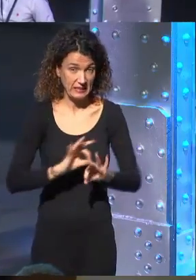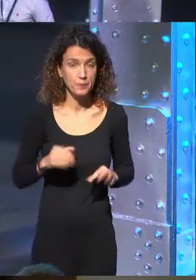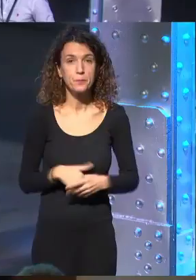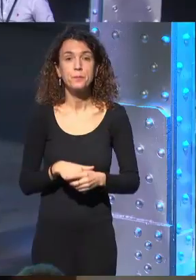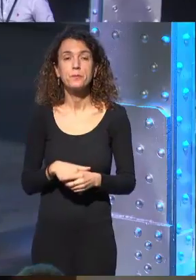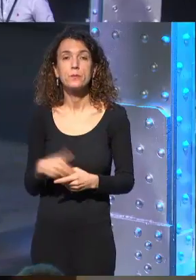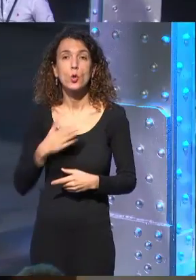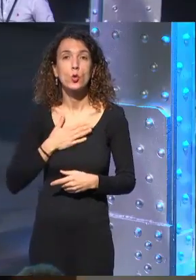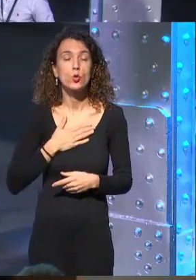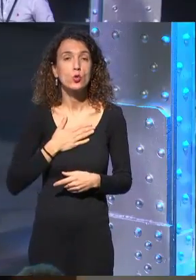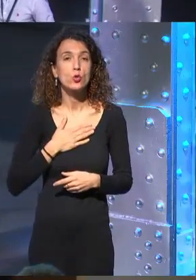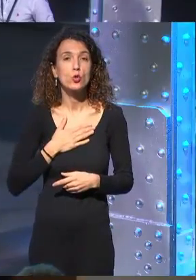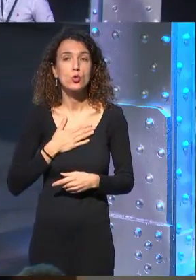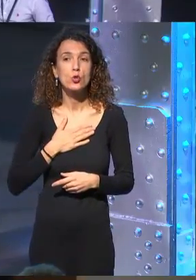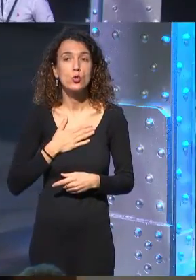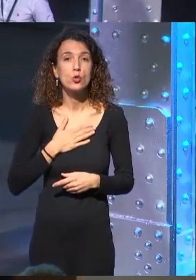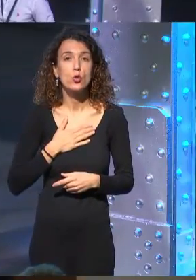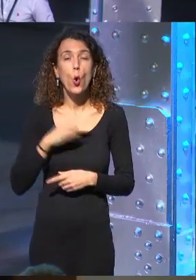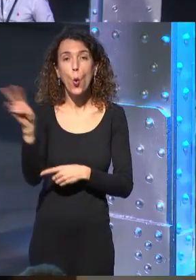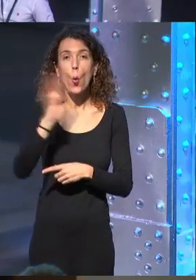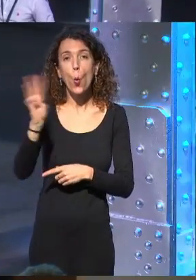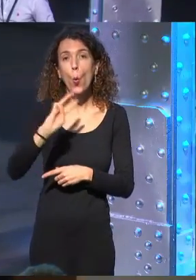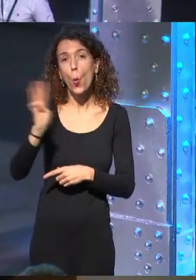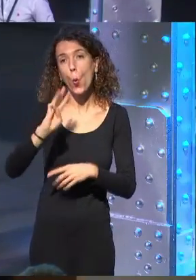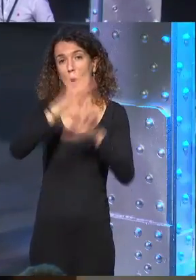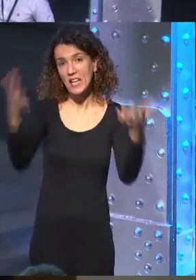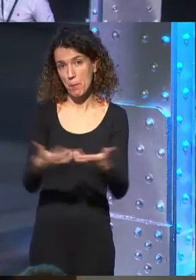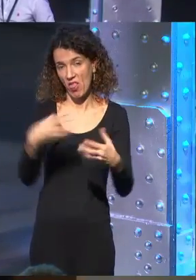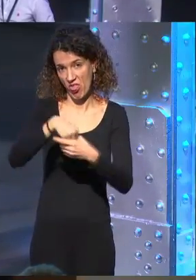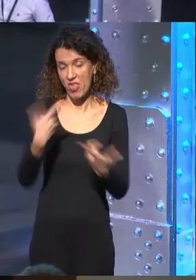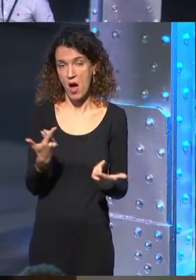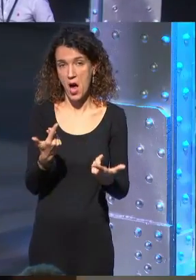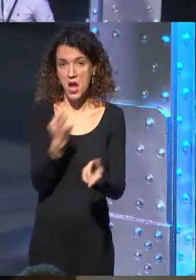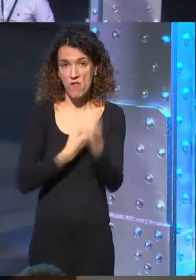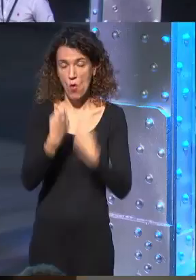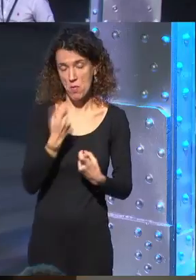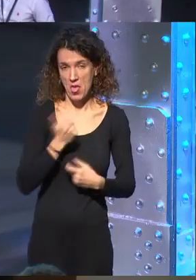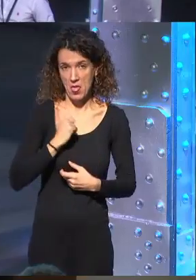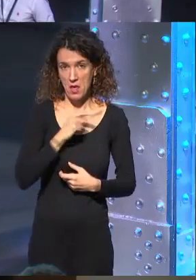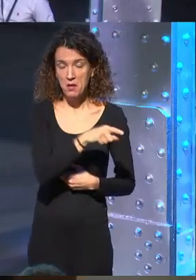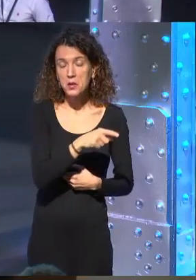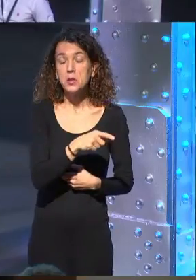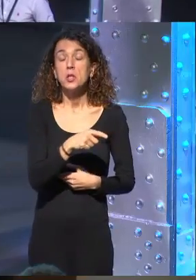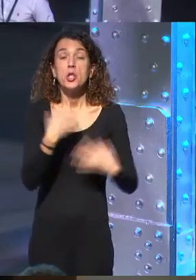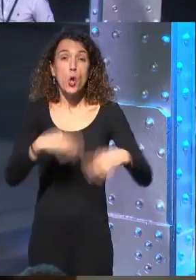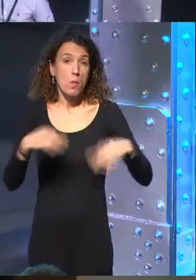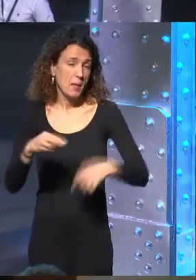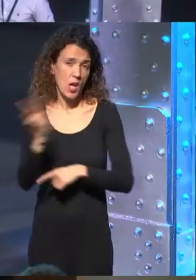newspaper. It's a sports newspaper, but I don't get many information on the internet. I do it on Wikipedia.